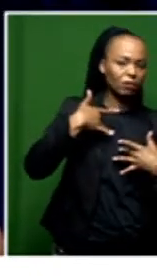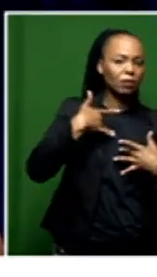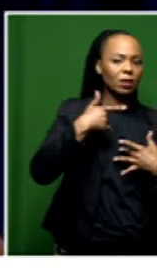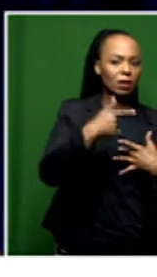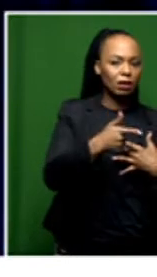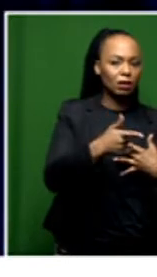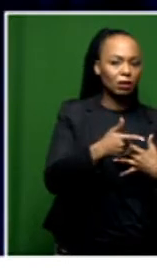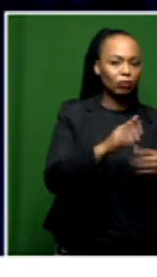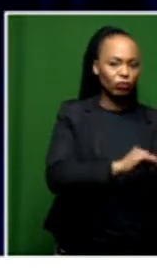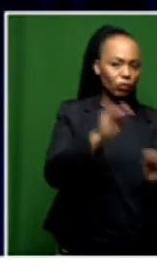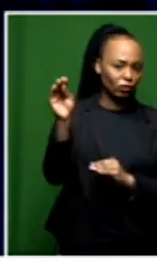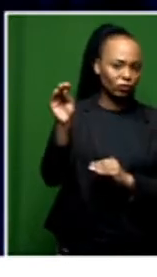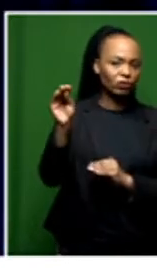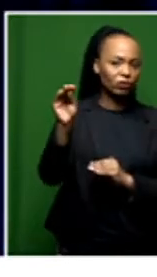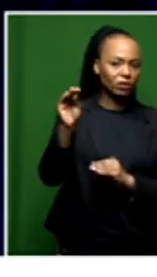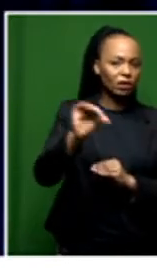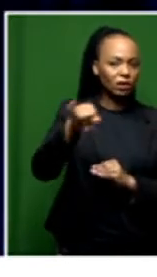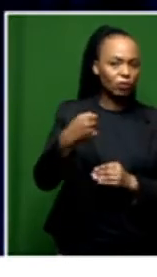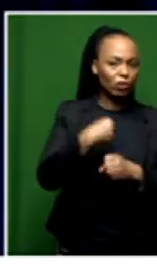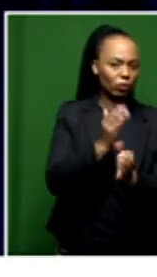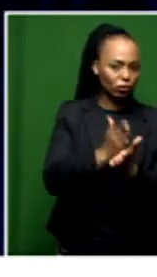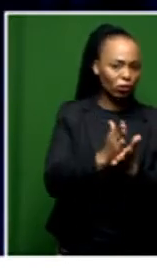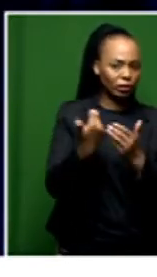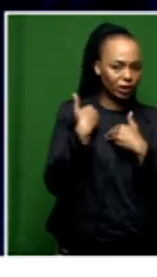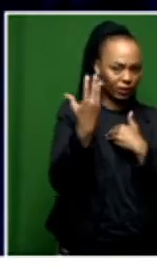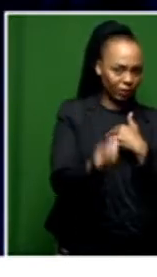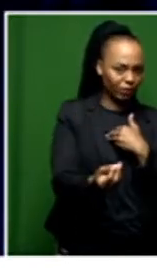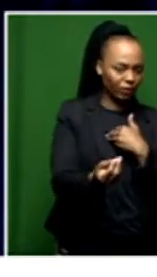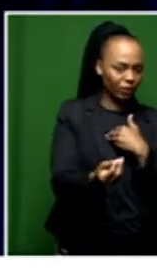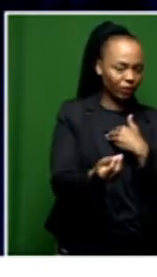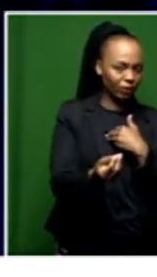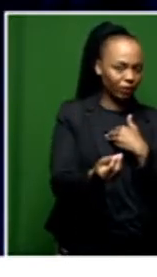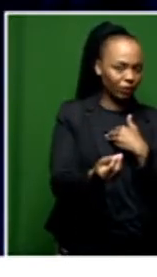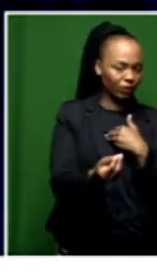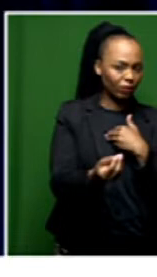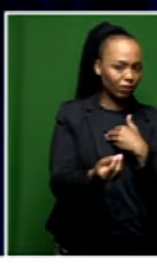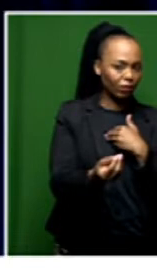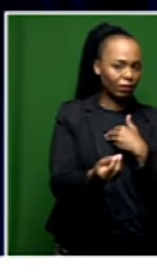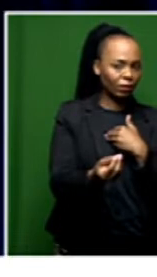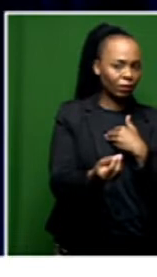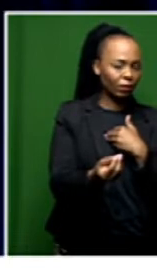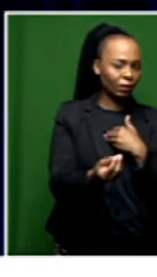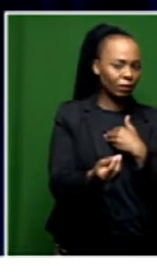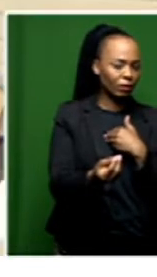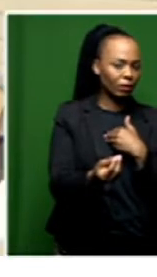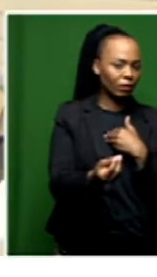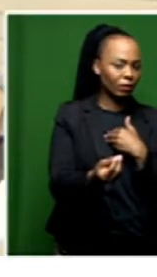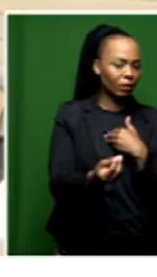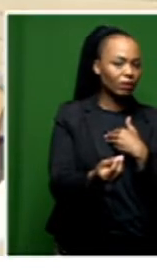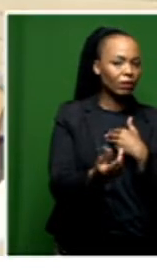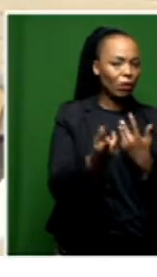to ensure that we are safe as an organization, and no human life is lost in the event of any other